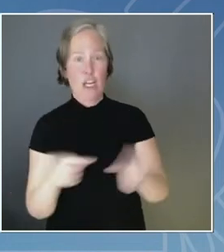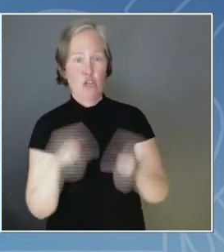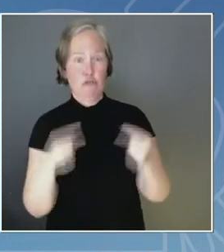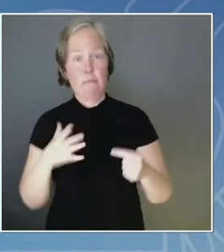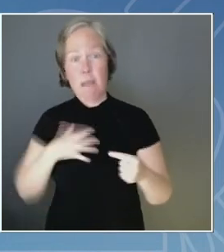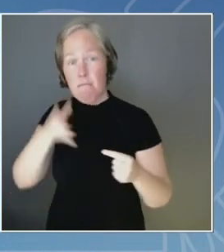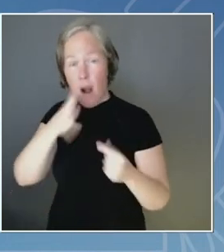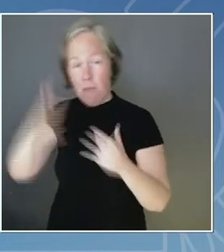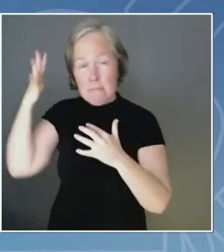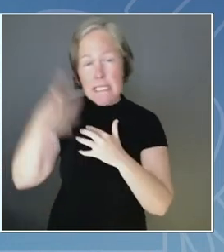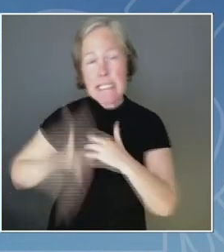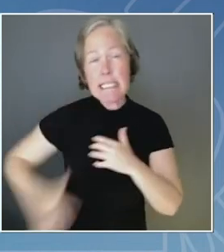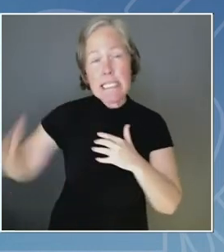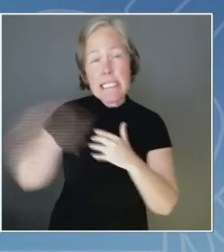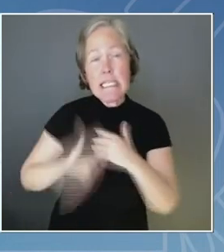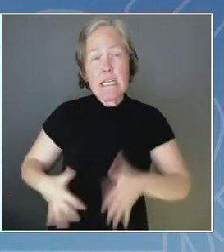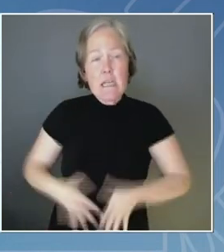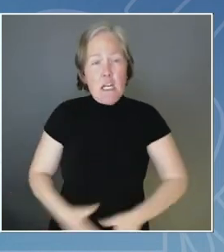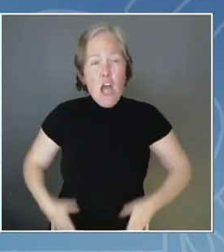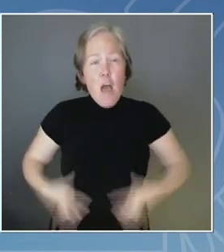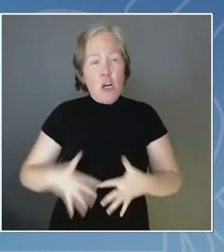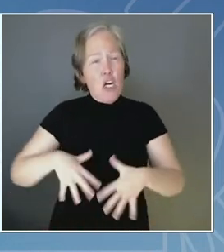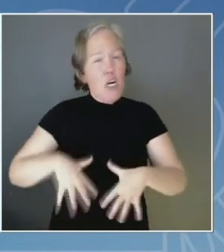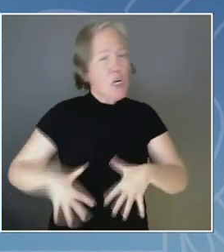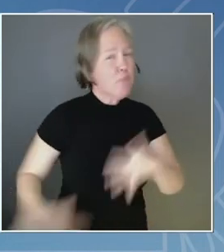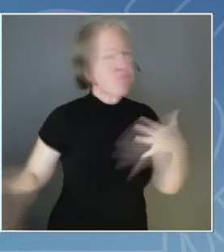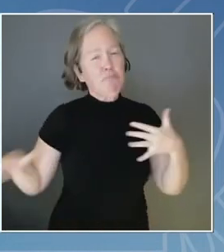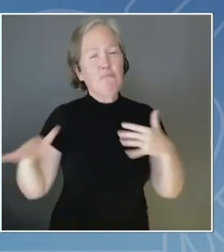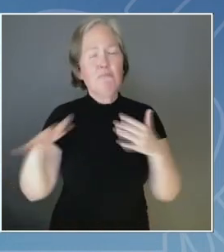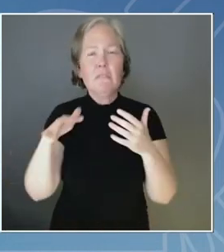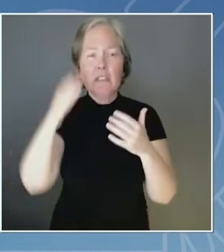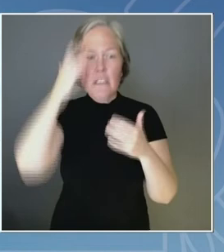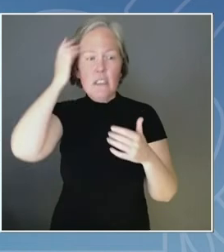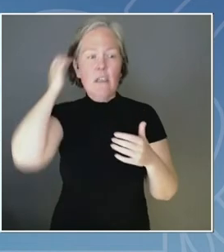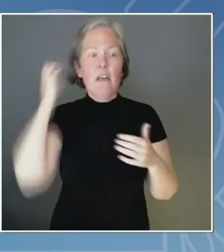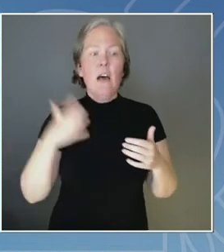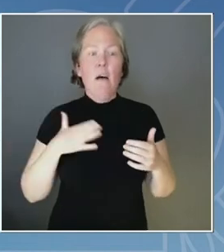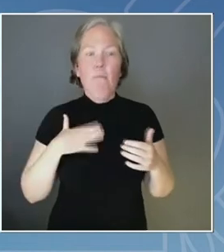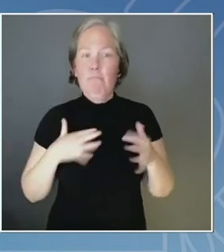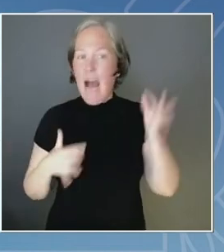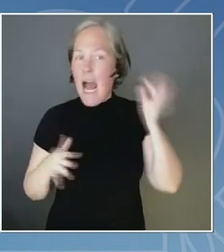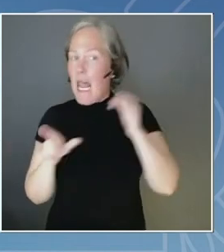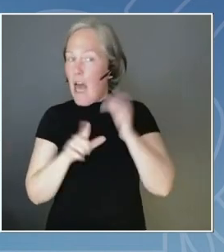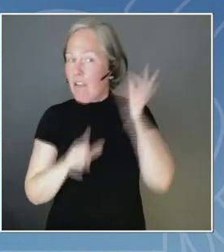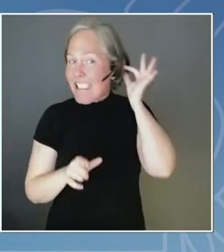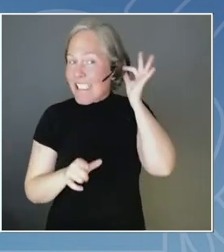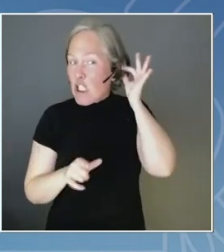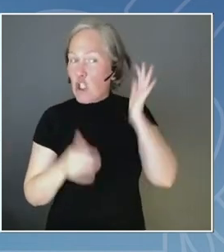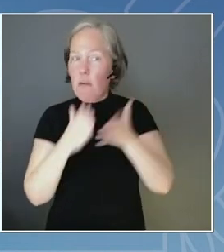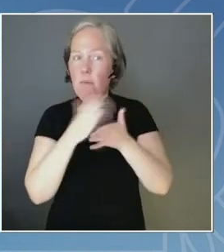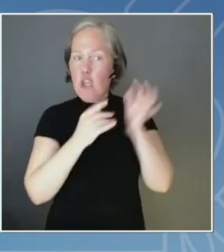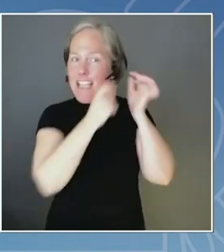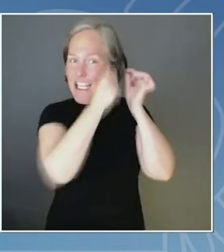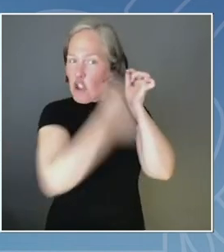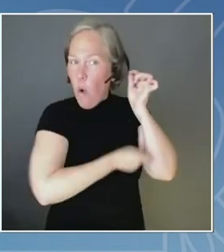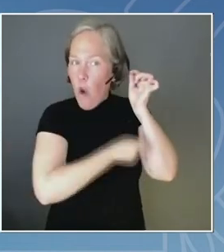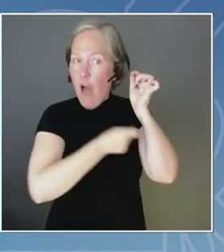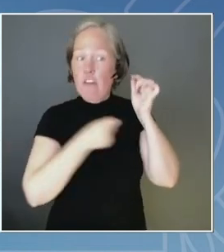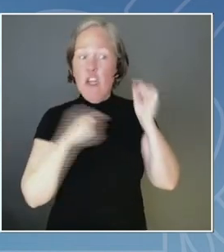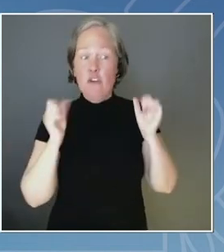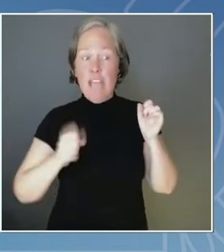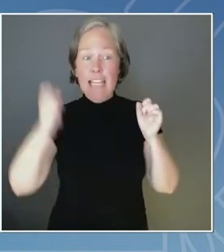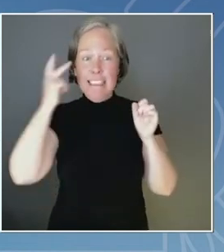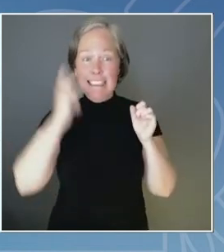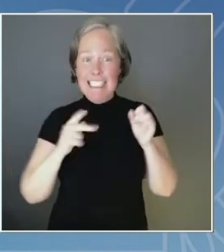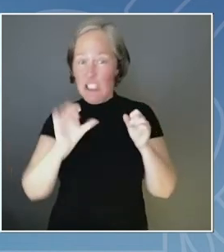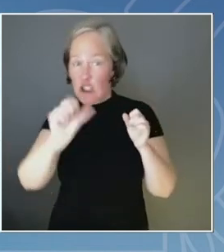bleeding and massive abdominal injuries. For me, my left ear was partially torn off, and I have a scar now that goes from my scalp and